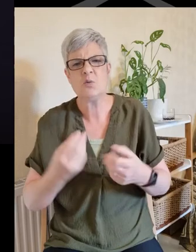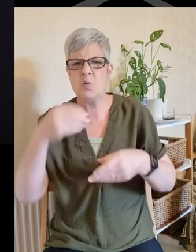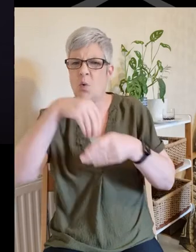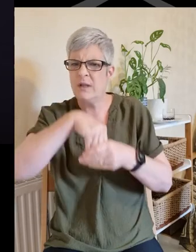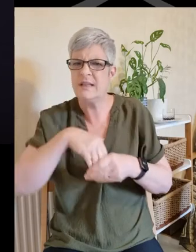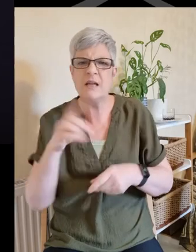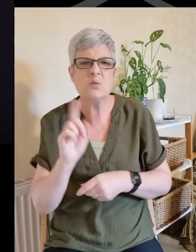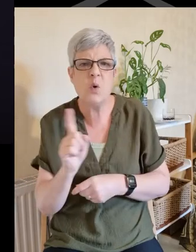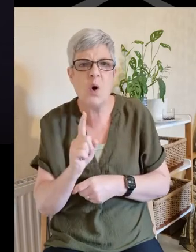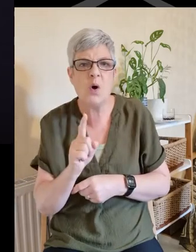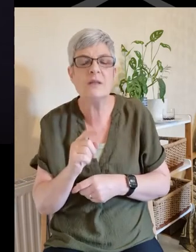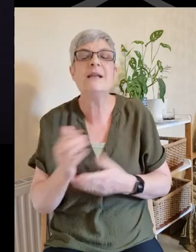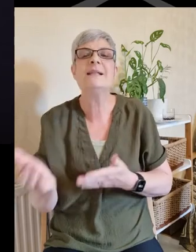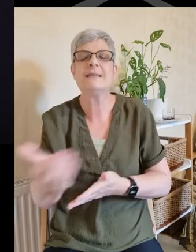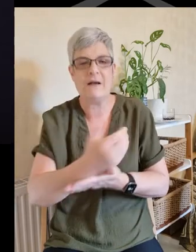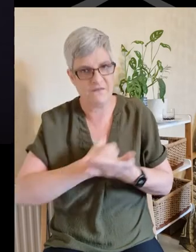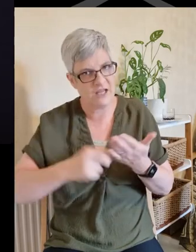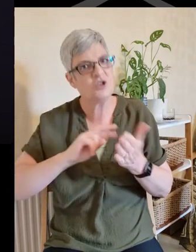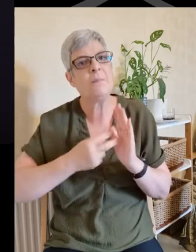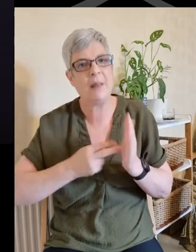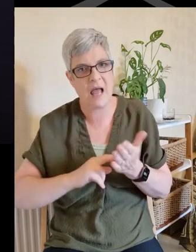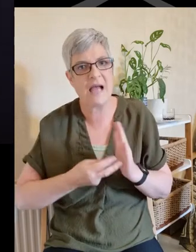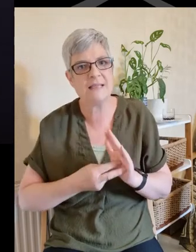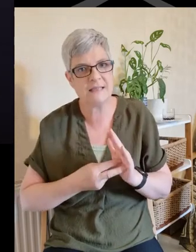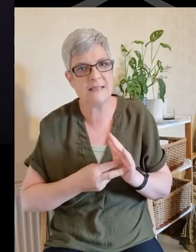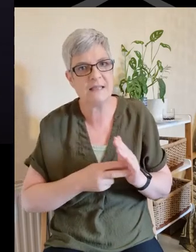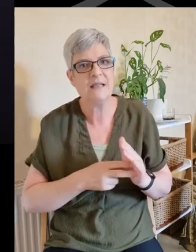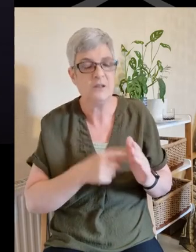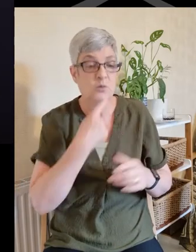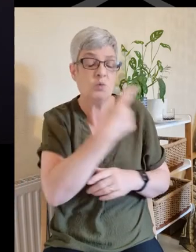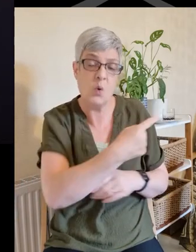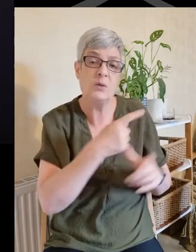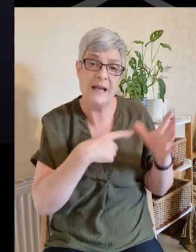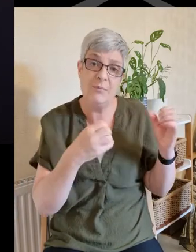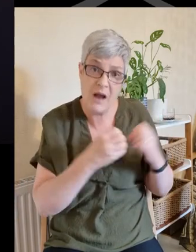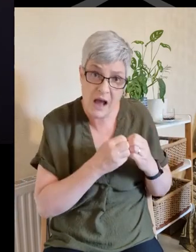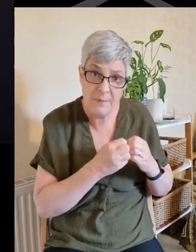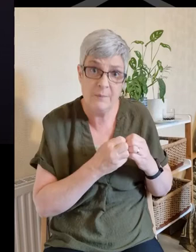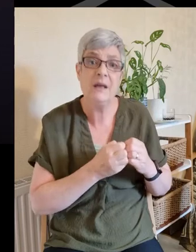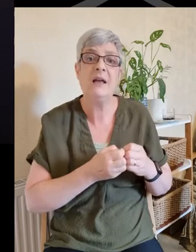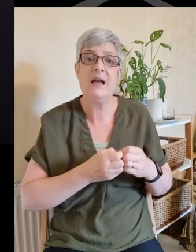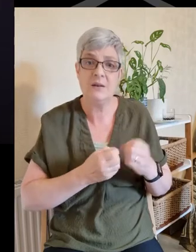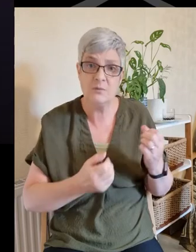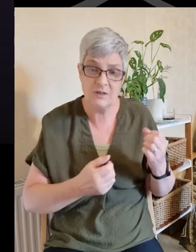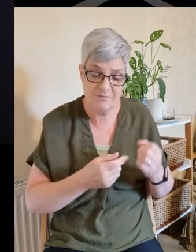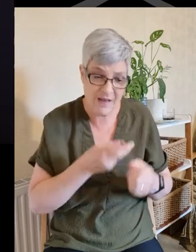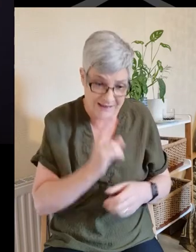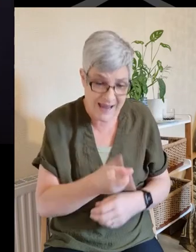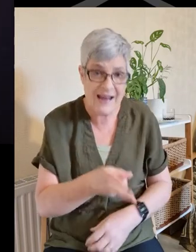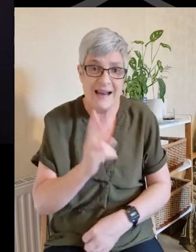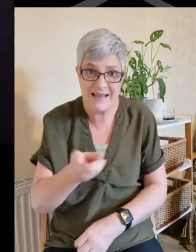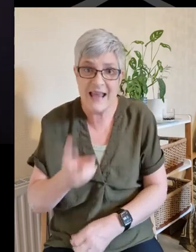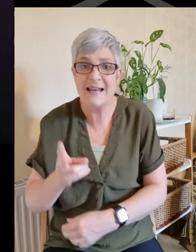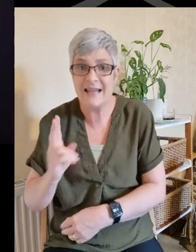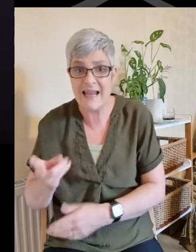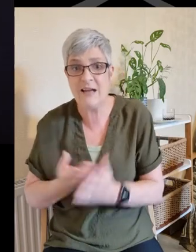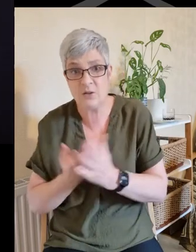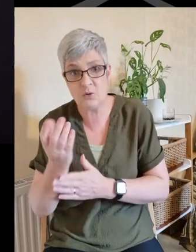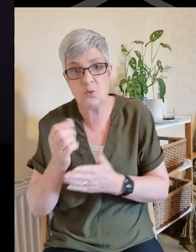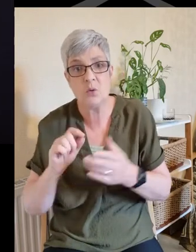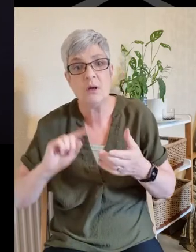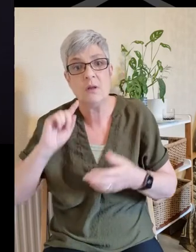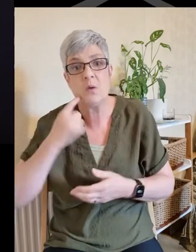plans made known to Abraham and reaffirmed in many places in the Old Testament, such as the final verses